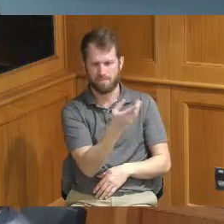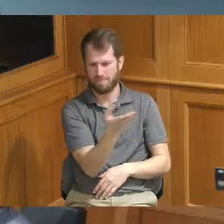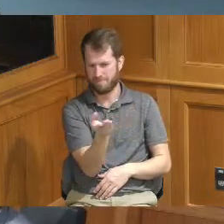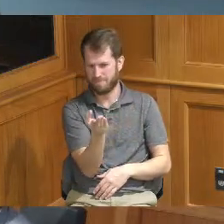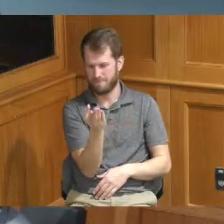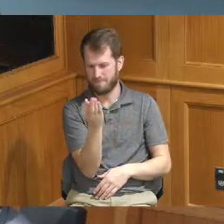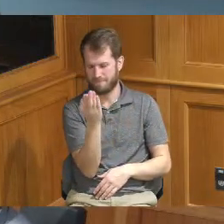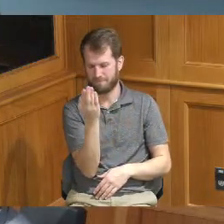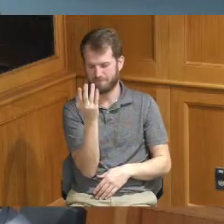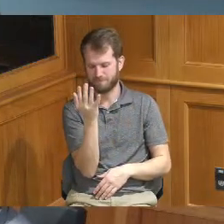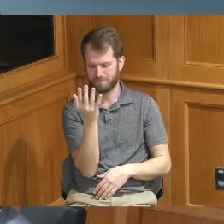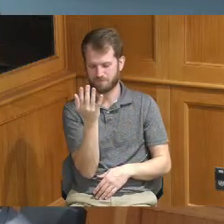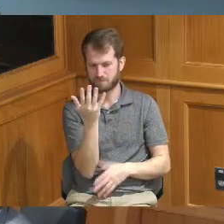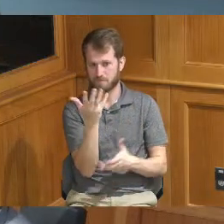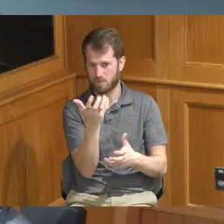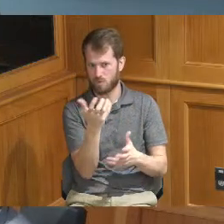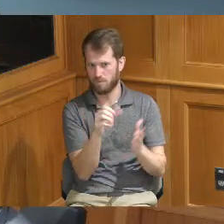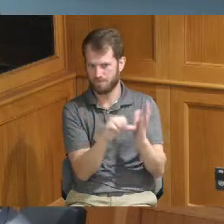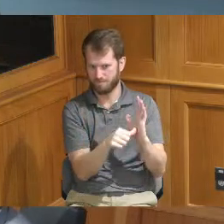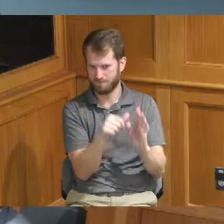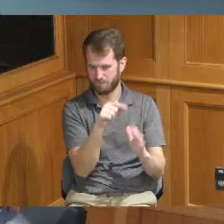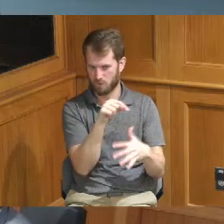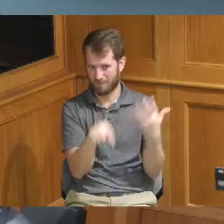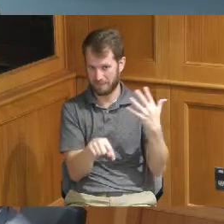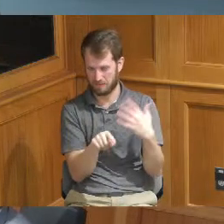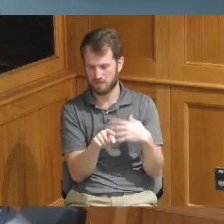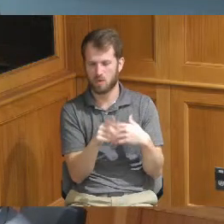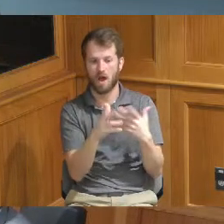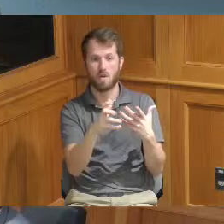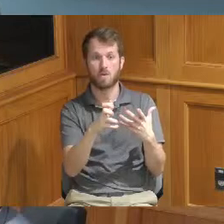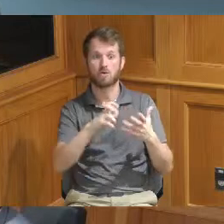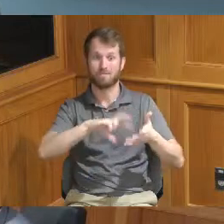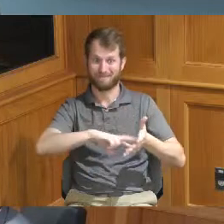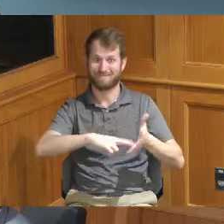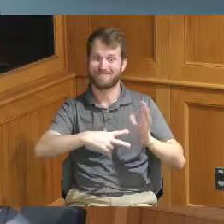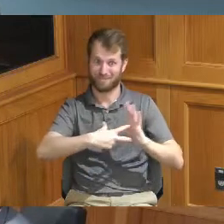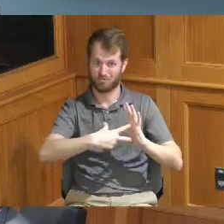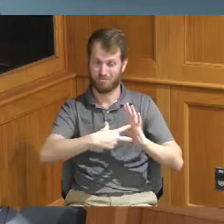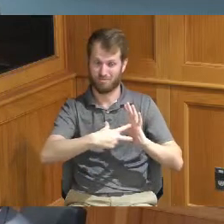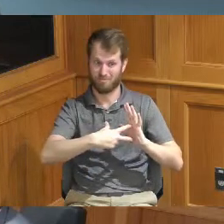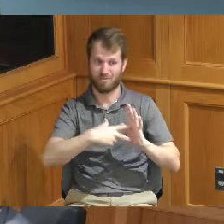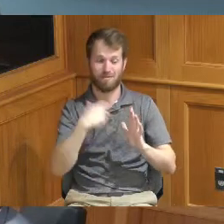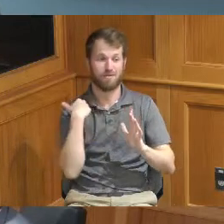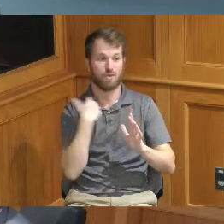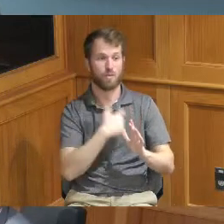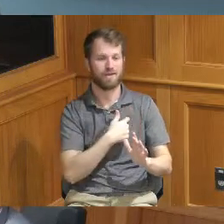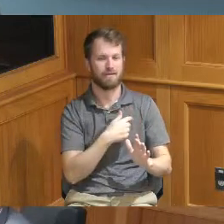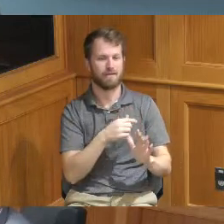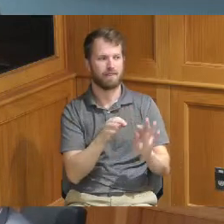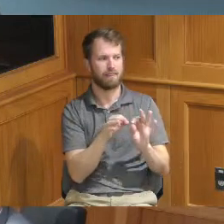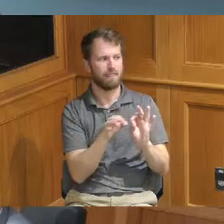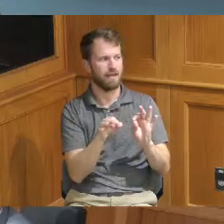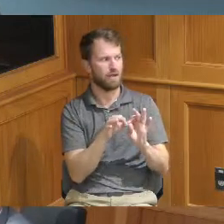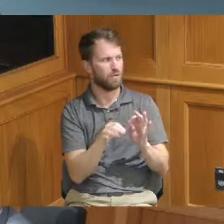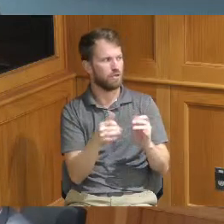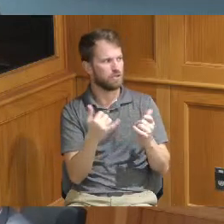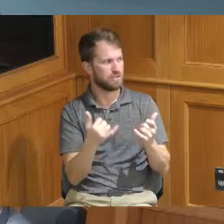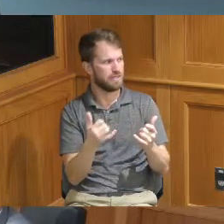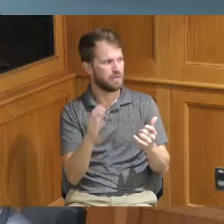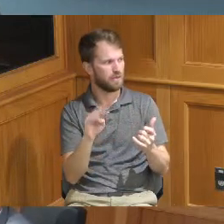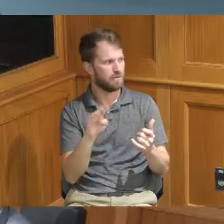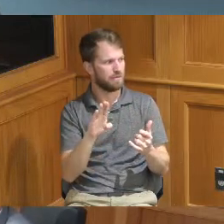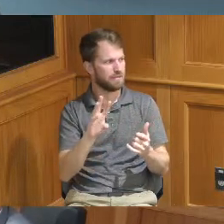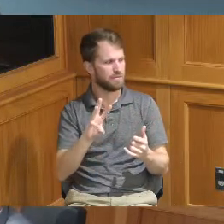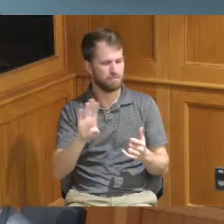want to just also keep noting on these. I want to be very intentional. I know we have language now with the MBWB,